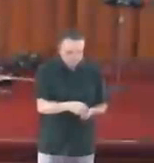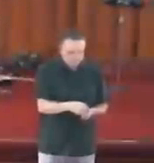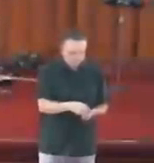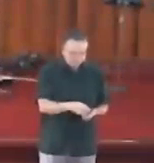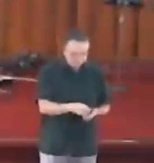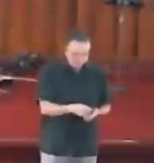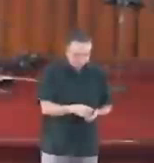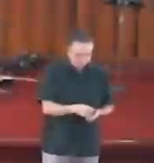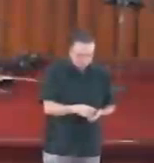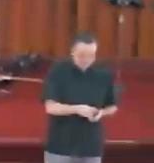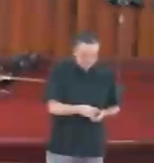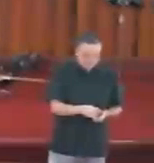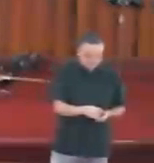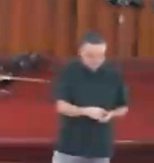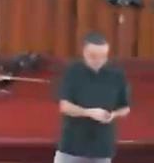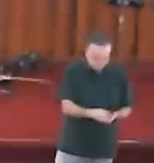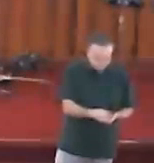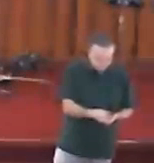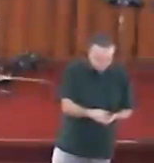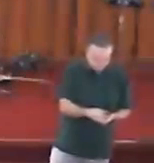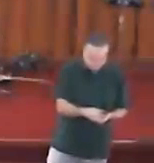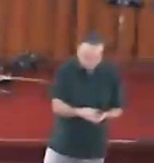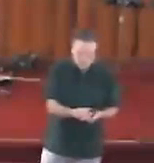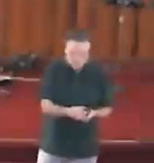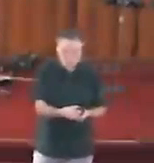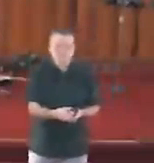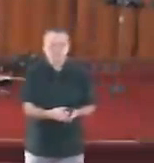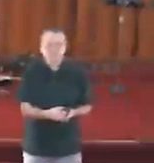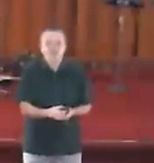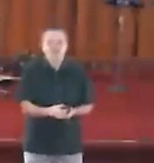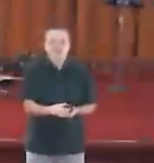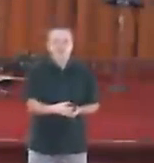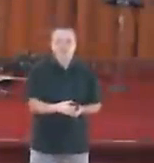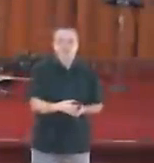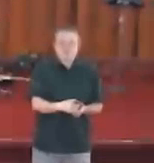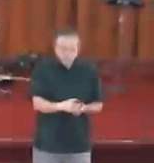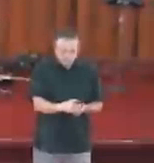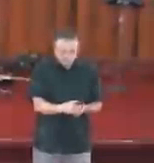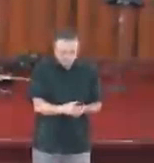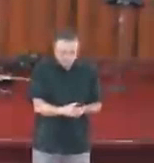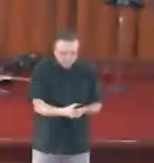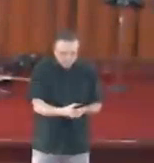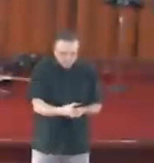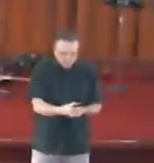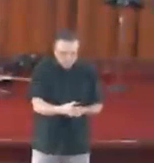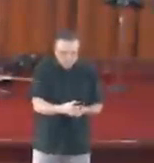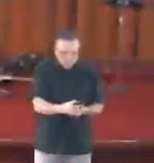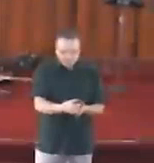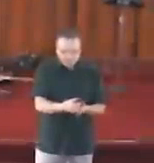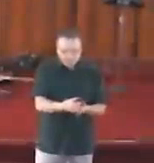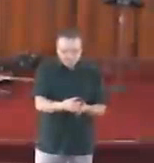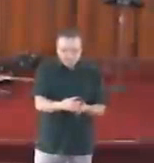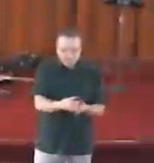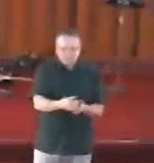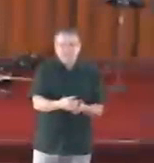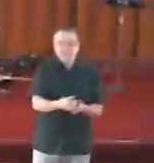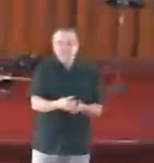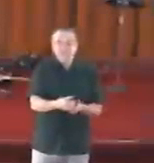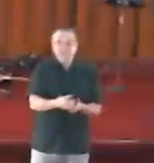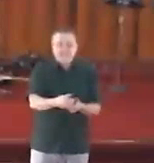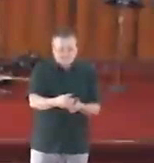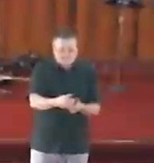is the end of Romans and Paul is simply repeating a few of the topics he'd already spoken about previously. Dice, sí, no me